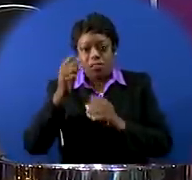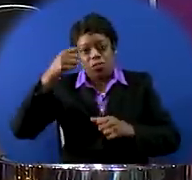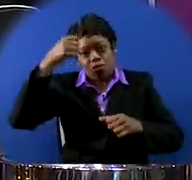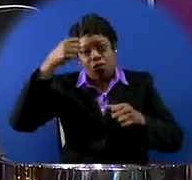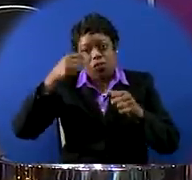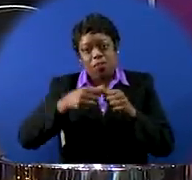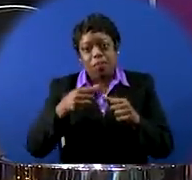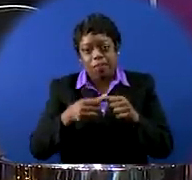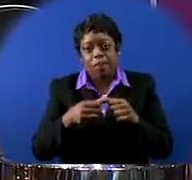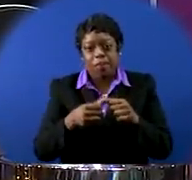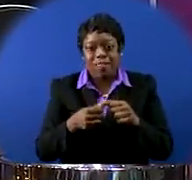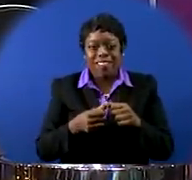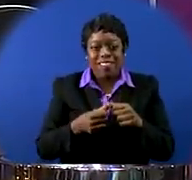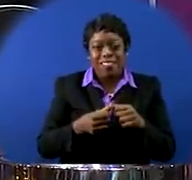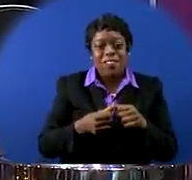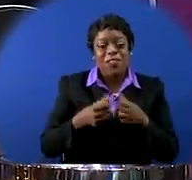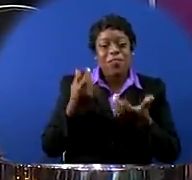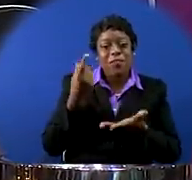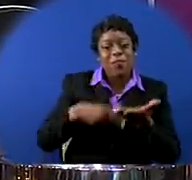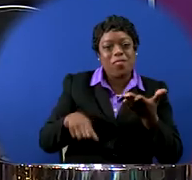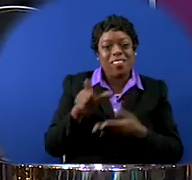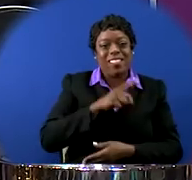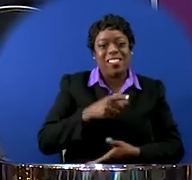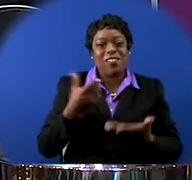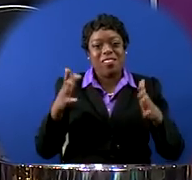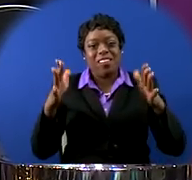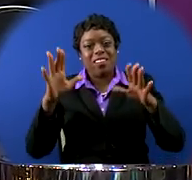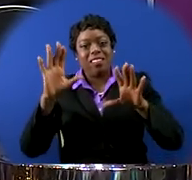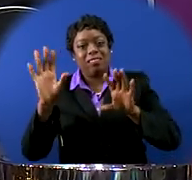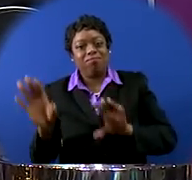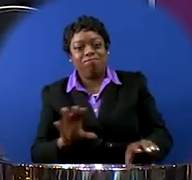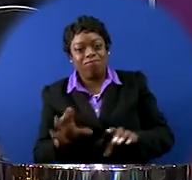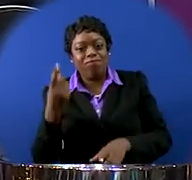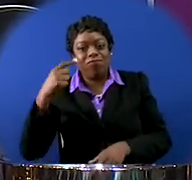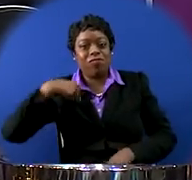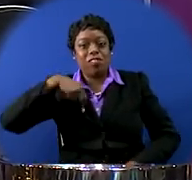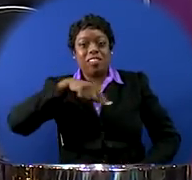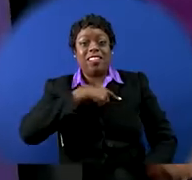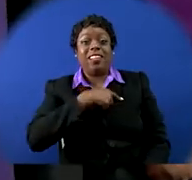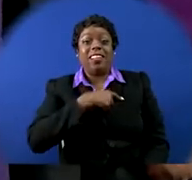remember what the Lord has done for us.